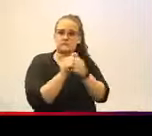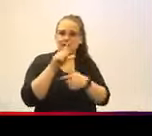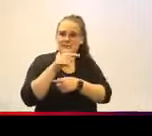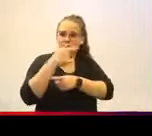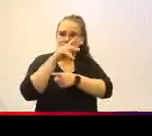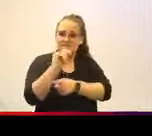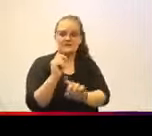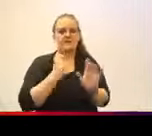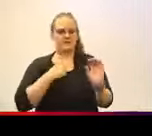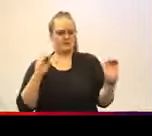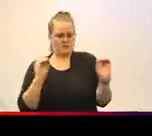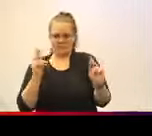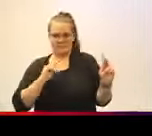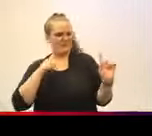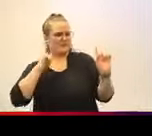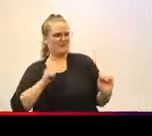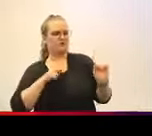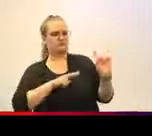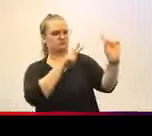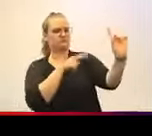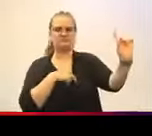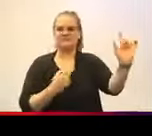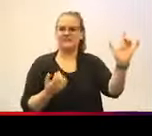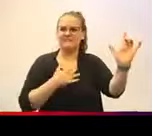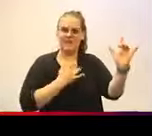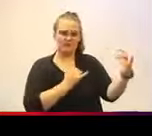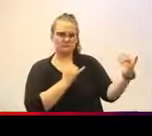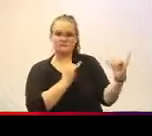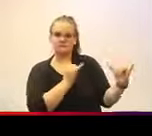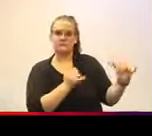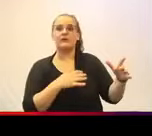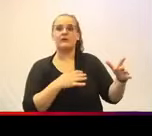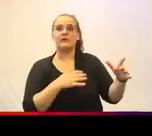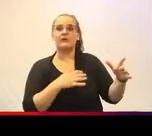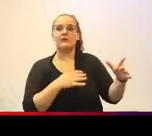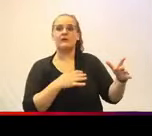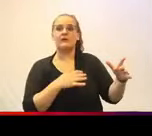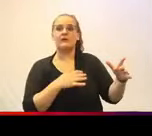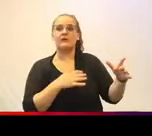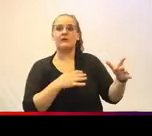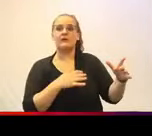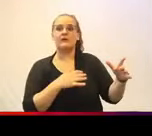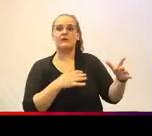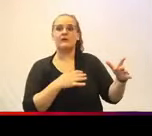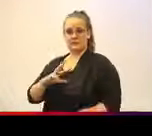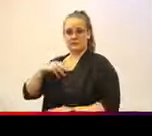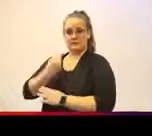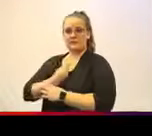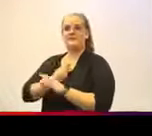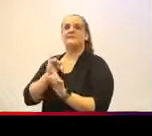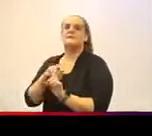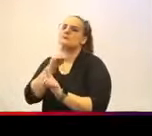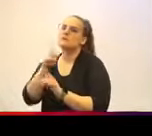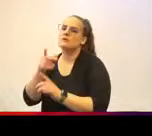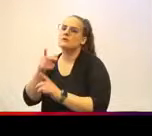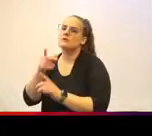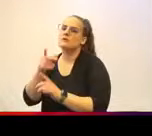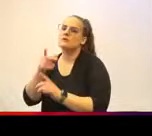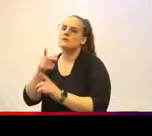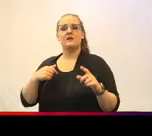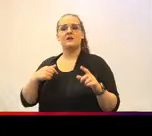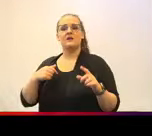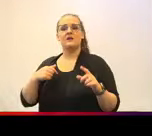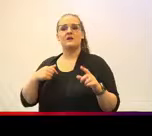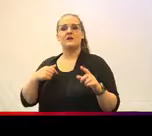role models for me. There was no place for me to go. Because as a trans guy, it was really hard, but seeing other people and what they've been through and getting